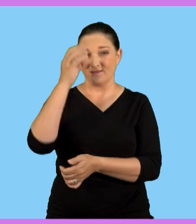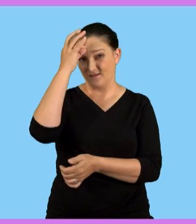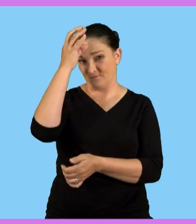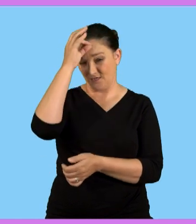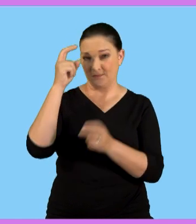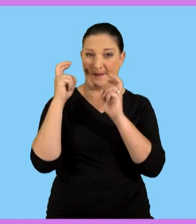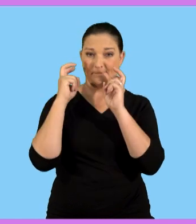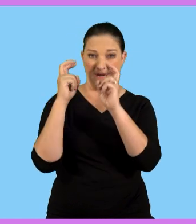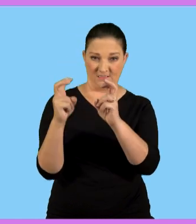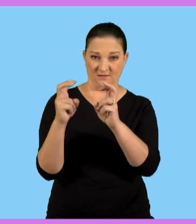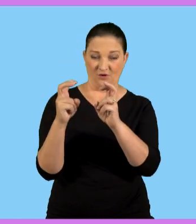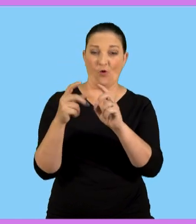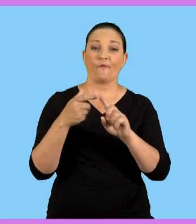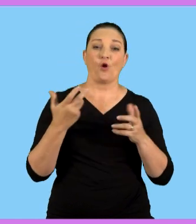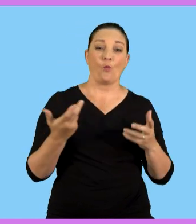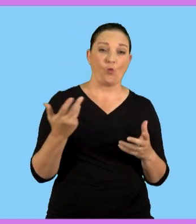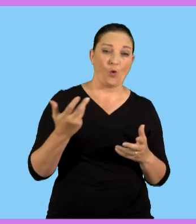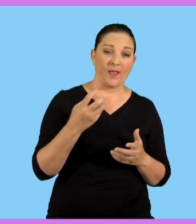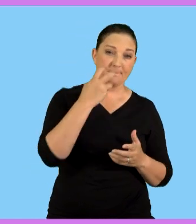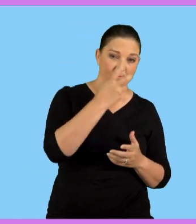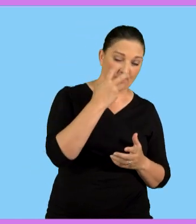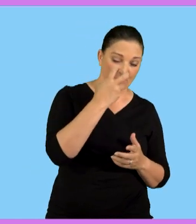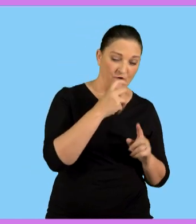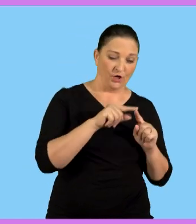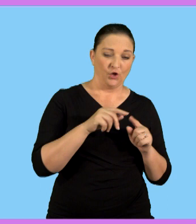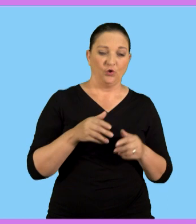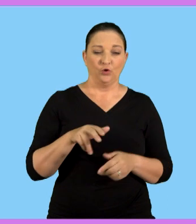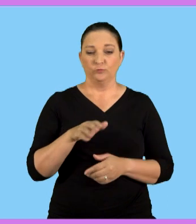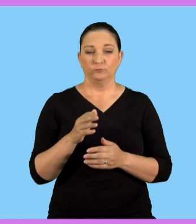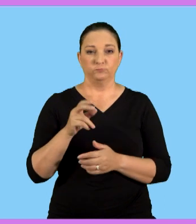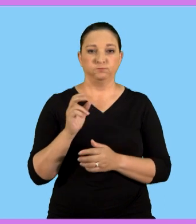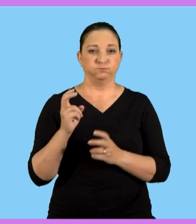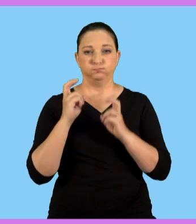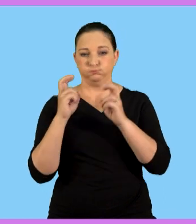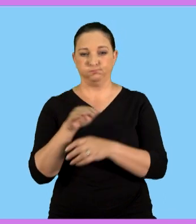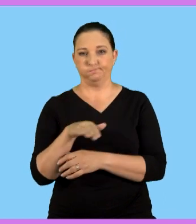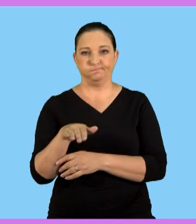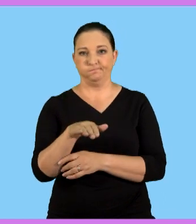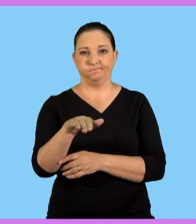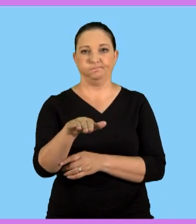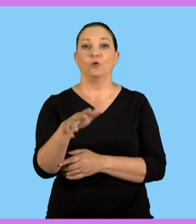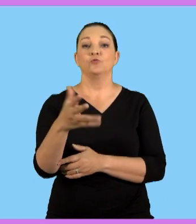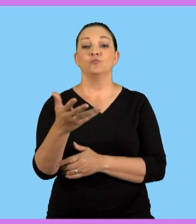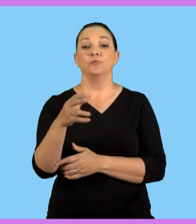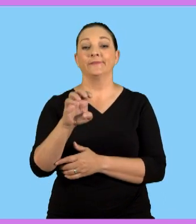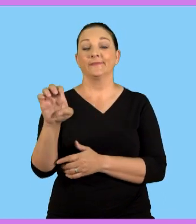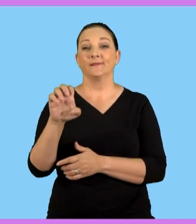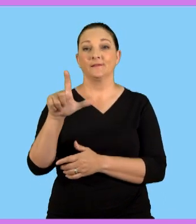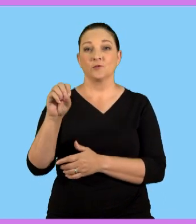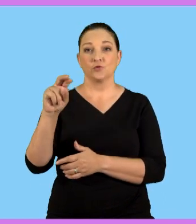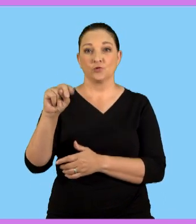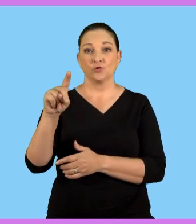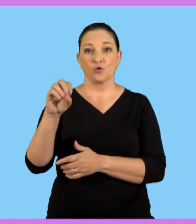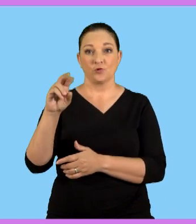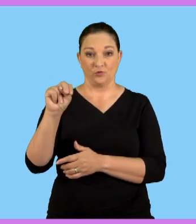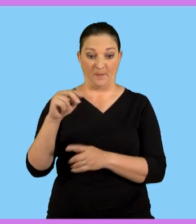hours, right? To travel from Bloemfontein to East London, right? Use the distance table here below.